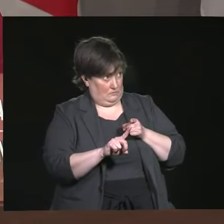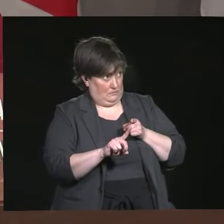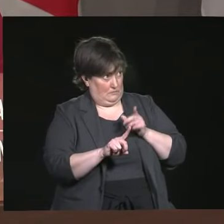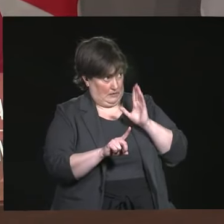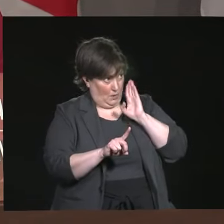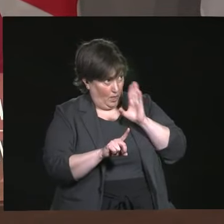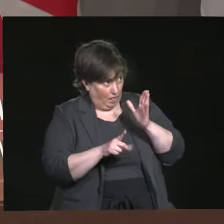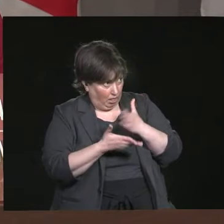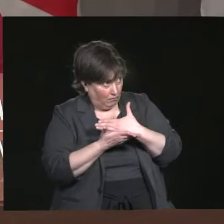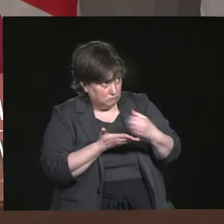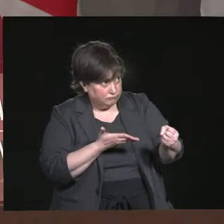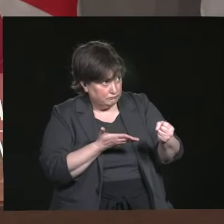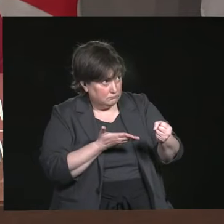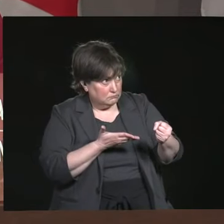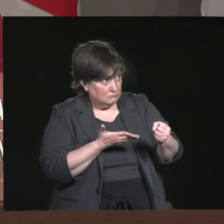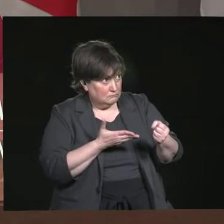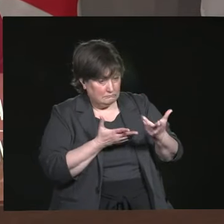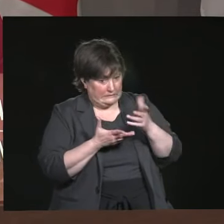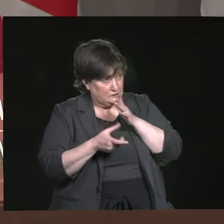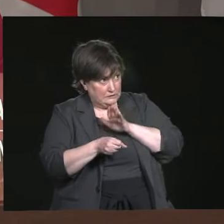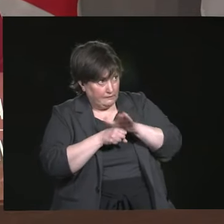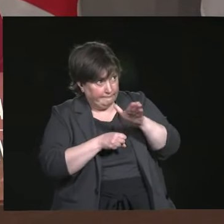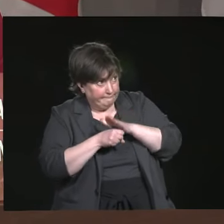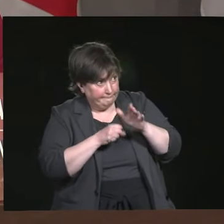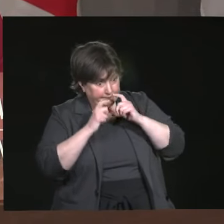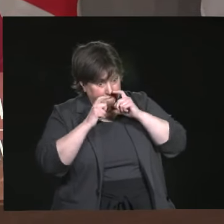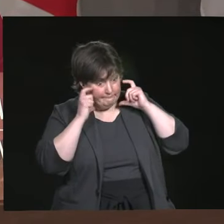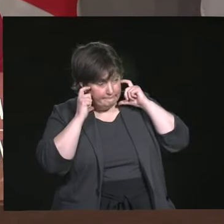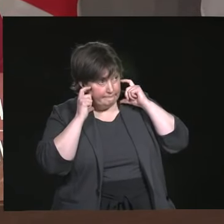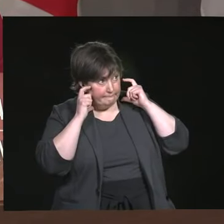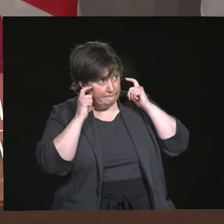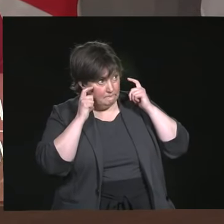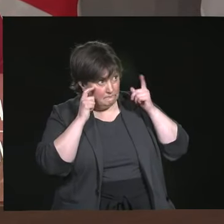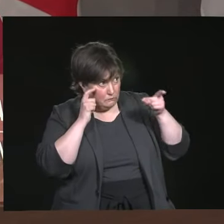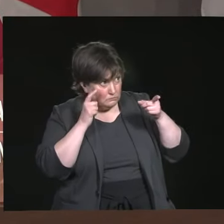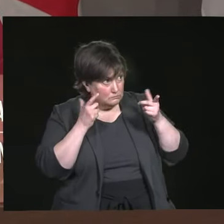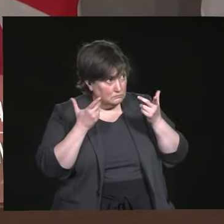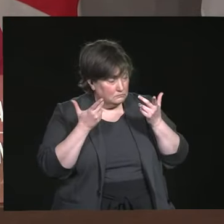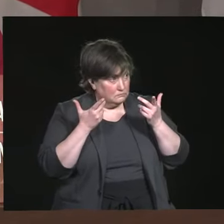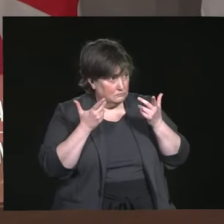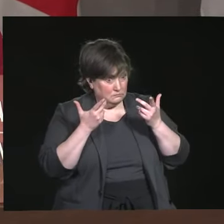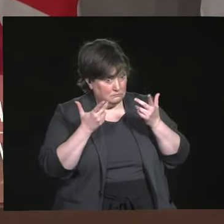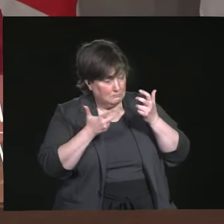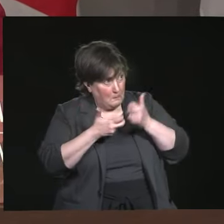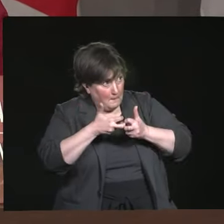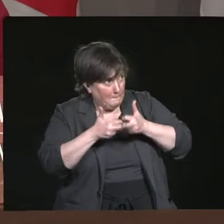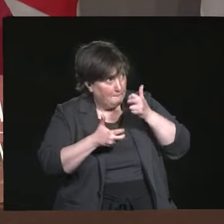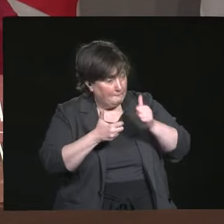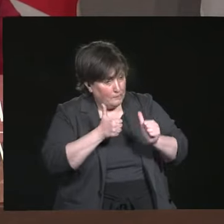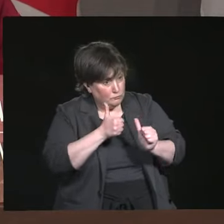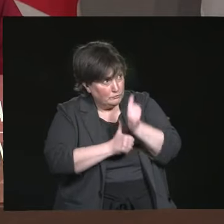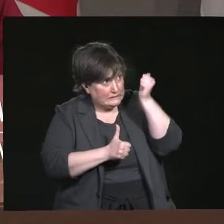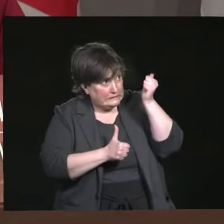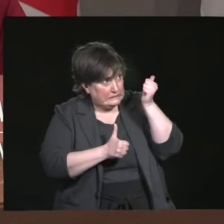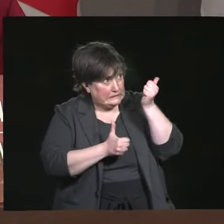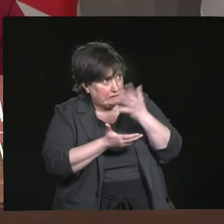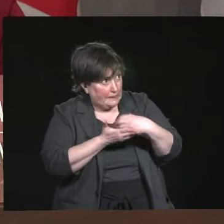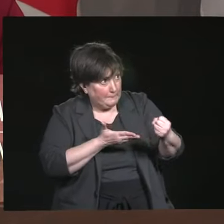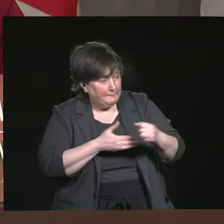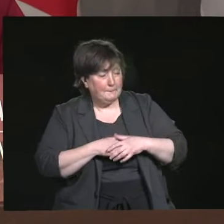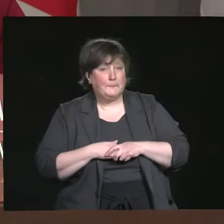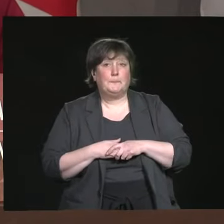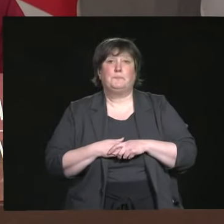en convient, mais est-ce qu'il y a danger, un risque de pénurie? Is there a risk of a shortage? Maintenant,